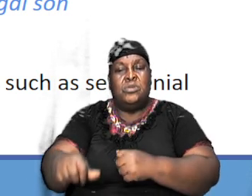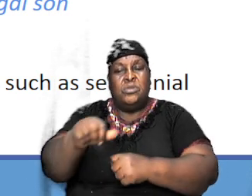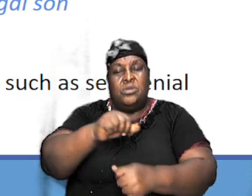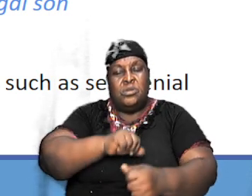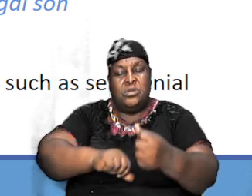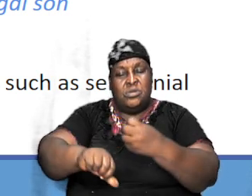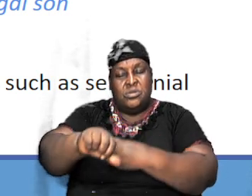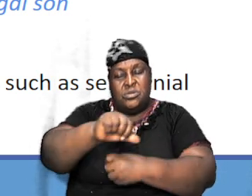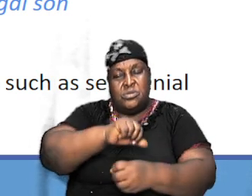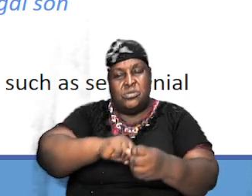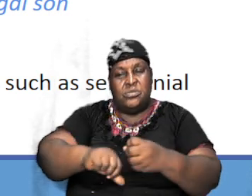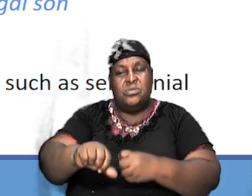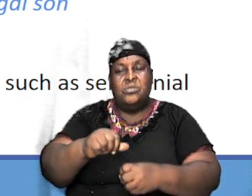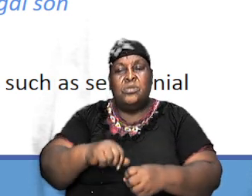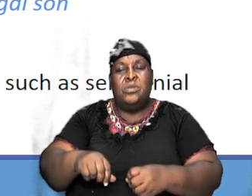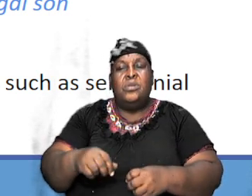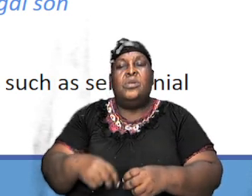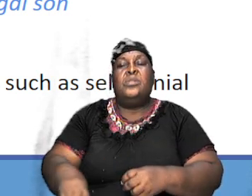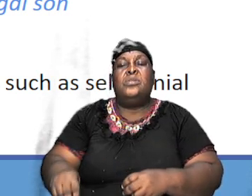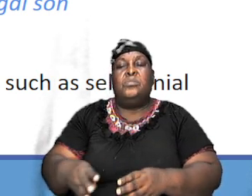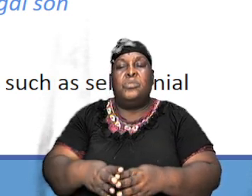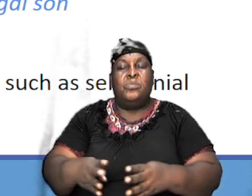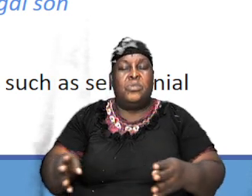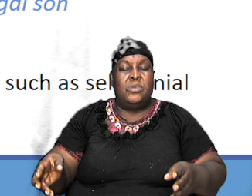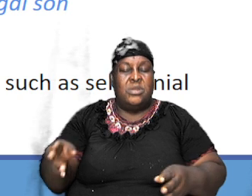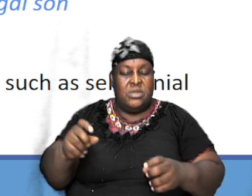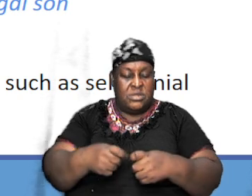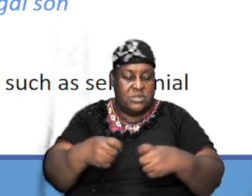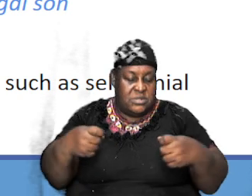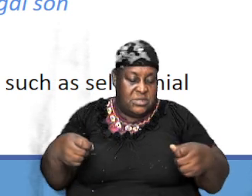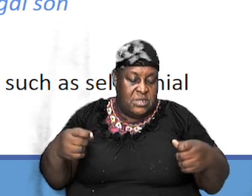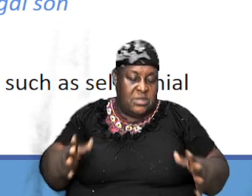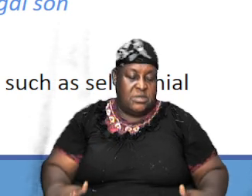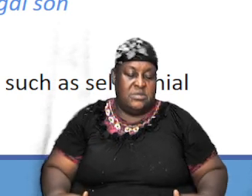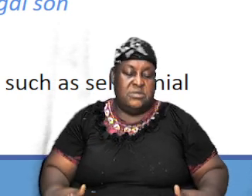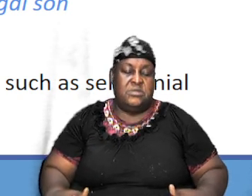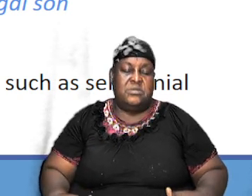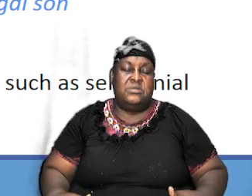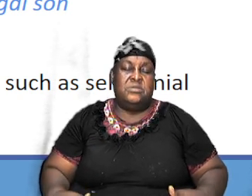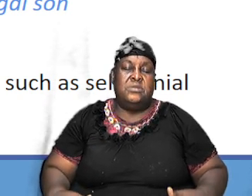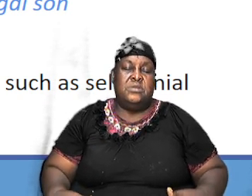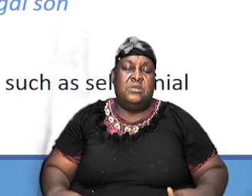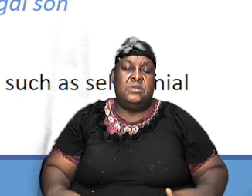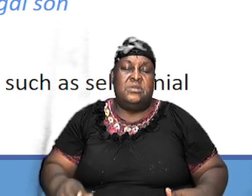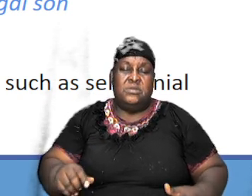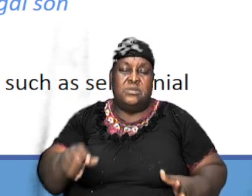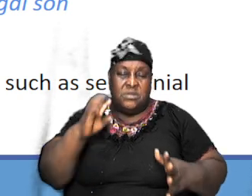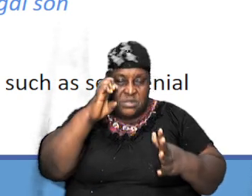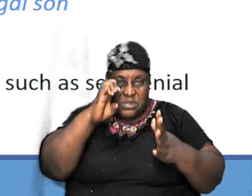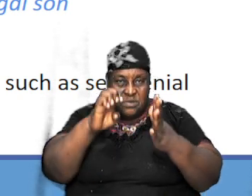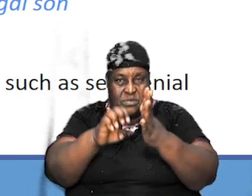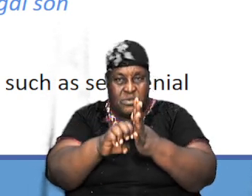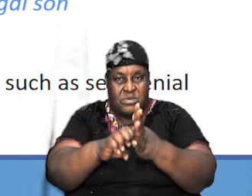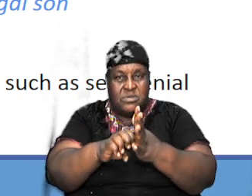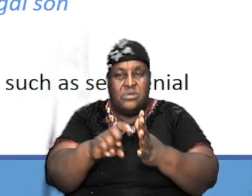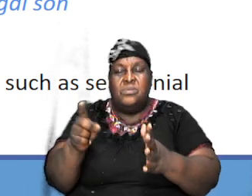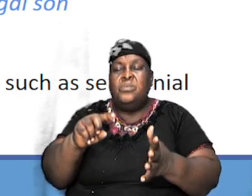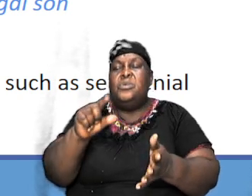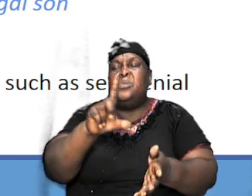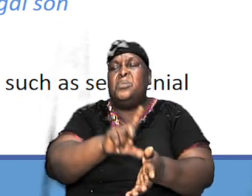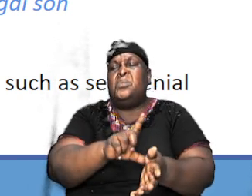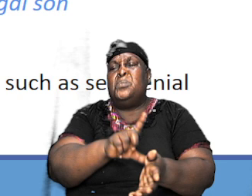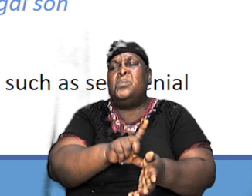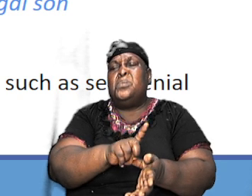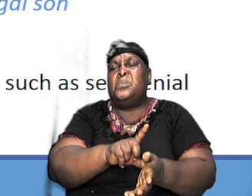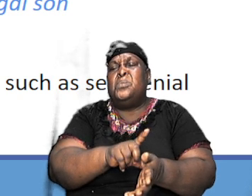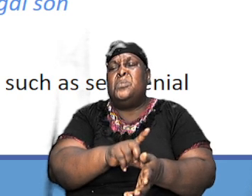the publican and sinners, this is evidence in the book of Luke, where, you know, he's described as being a